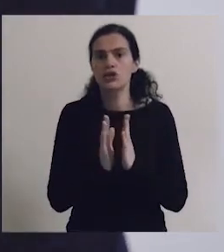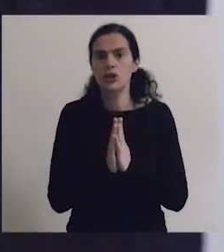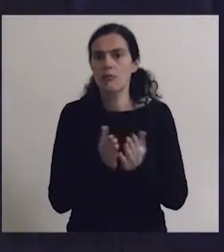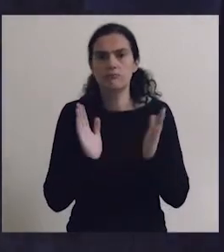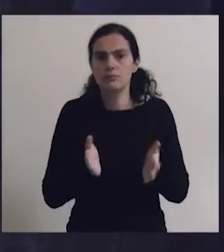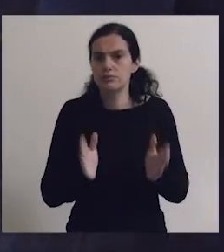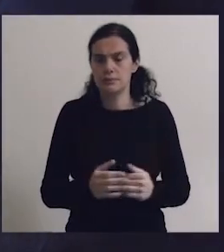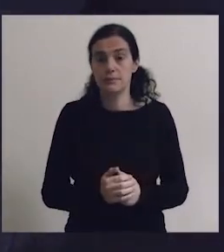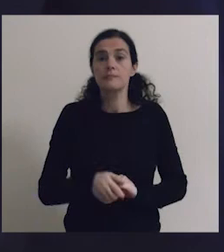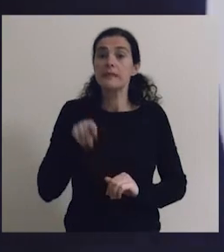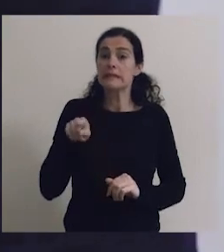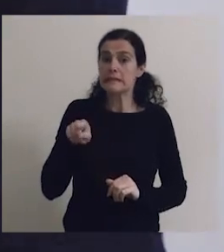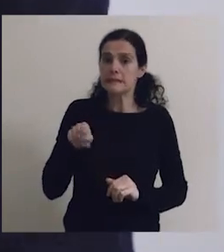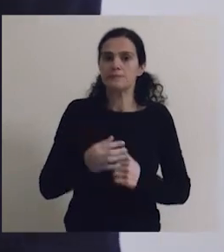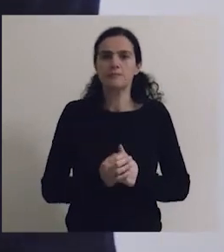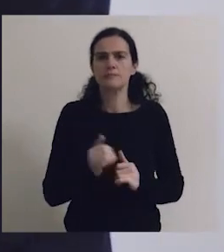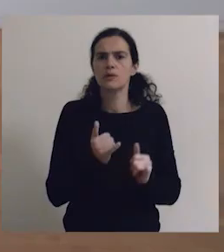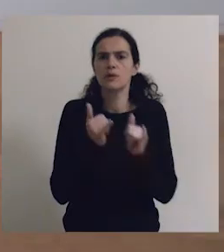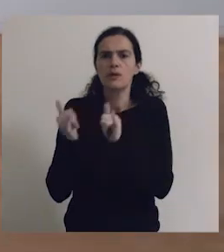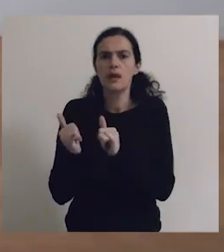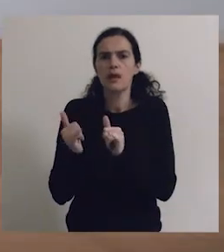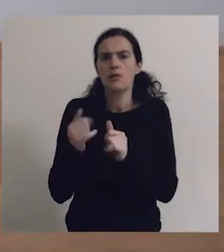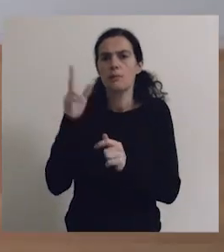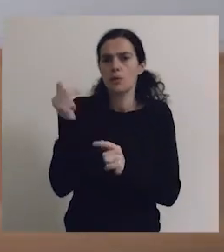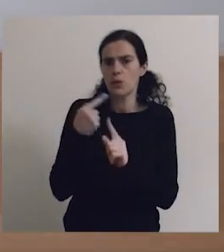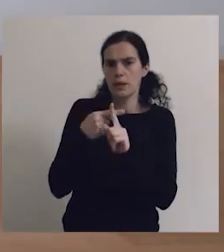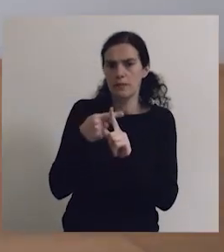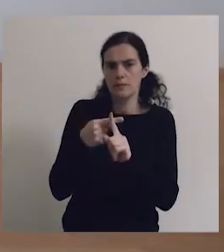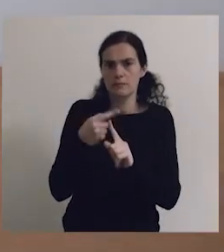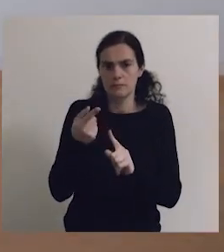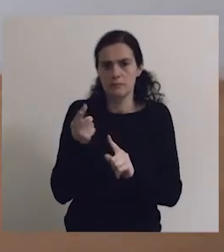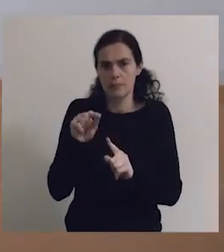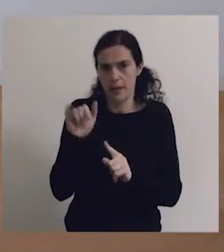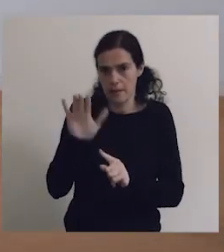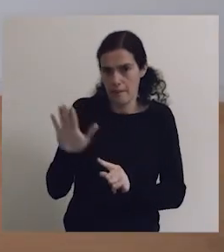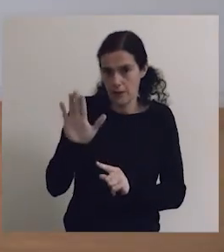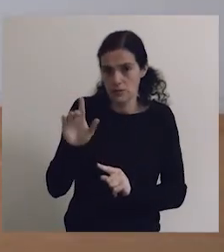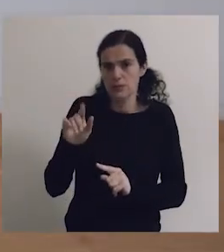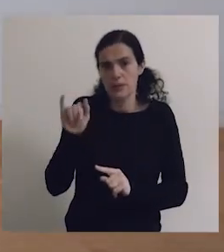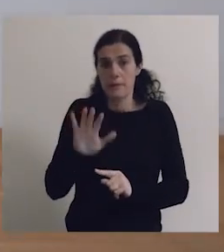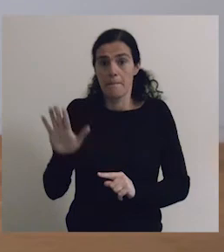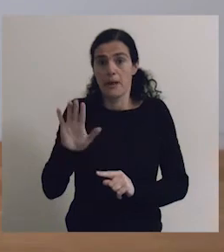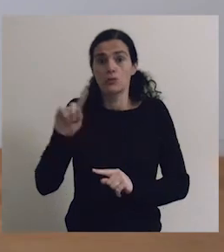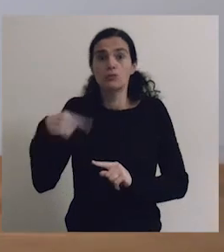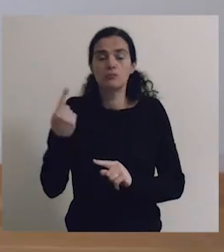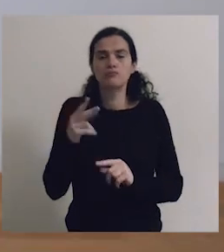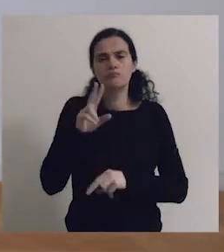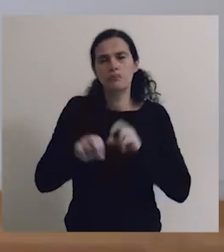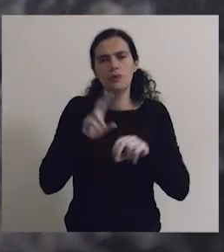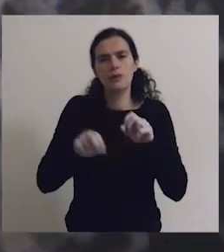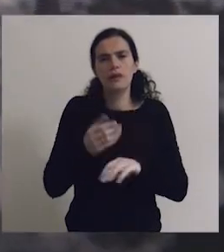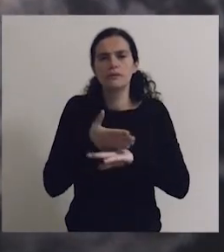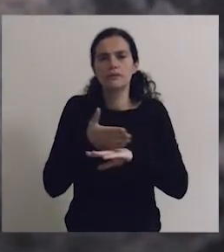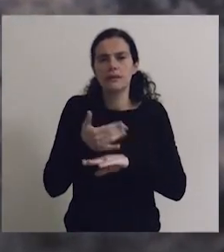be religious. But here, actually next to the cross, which is an icon, another icon of